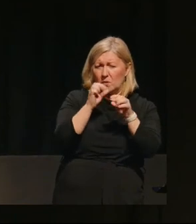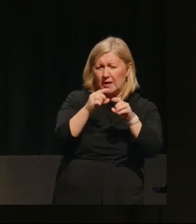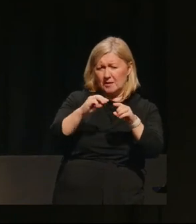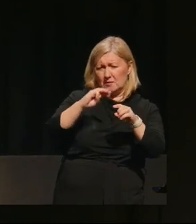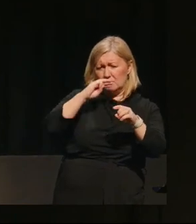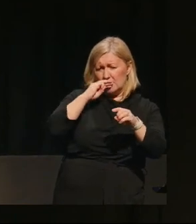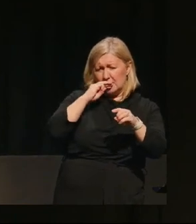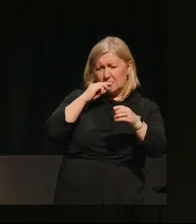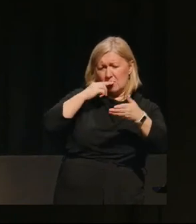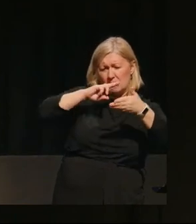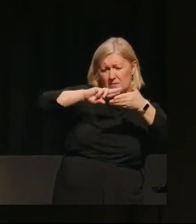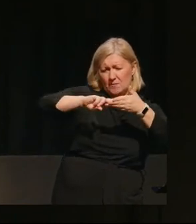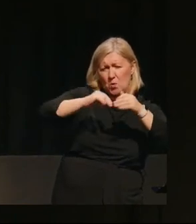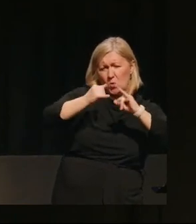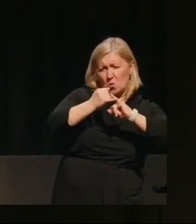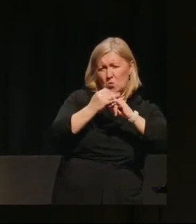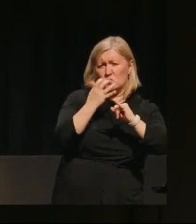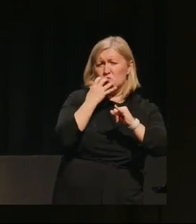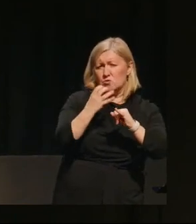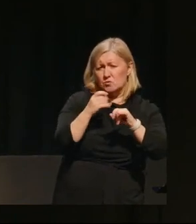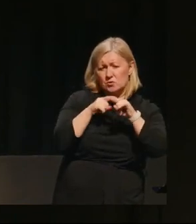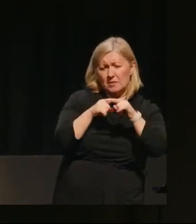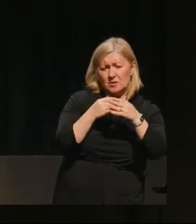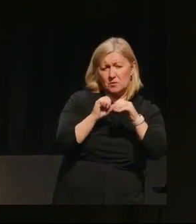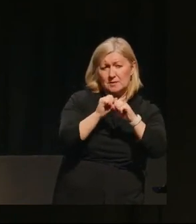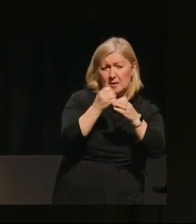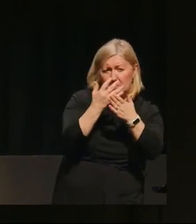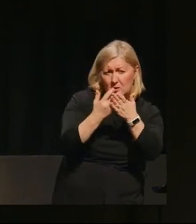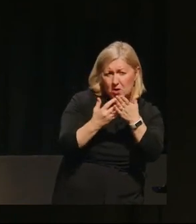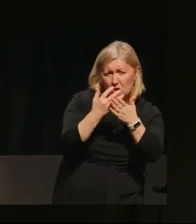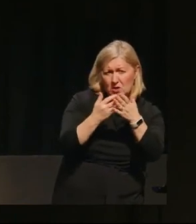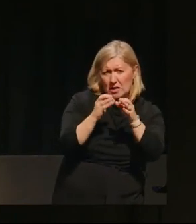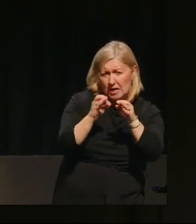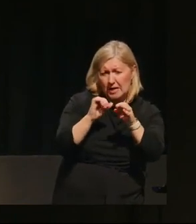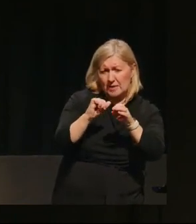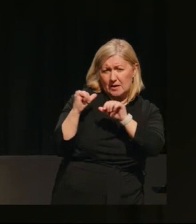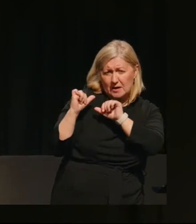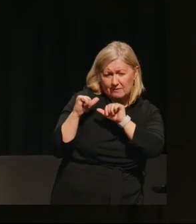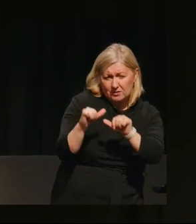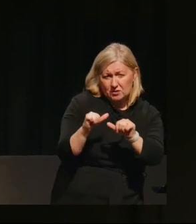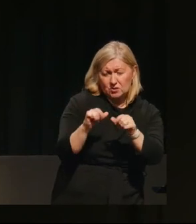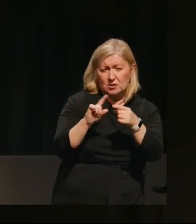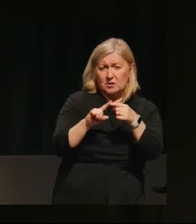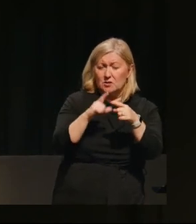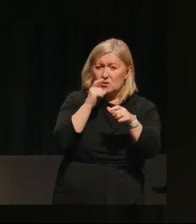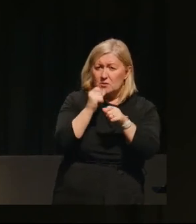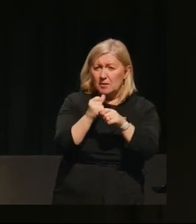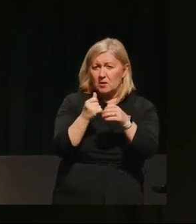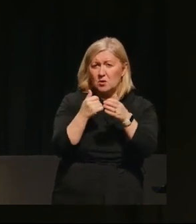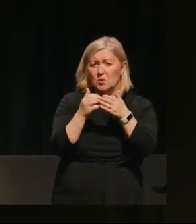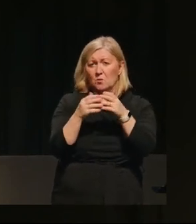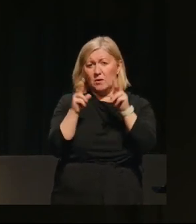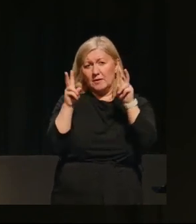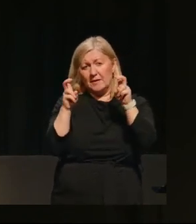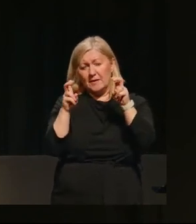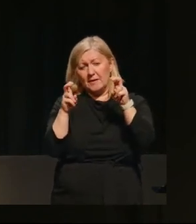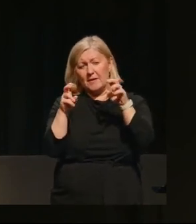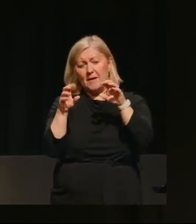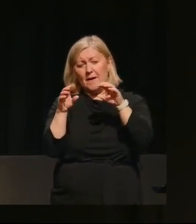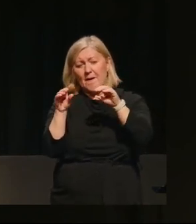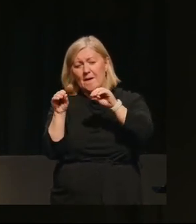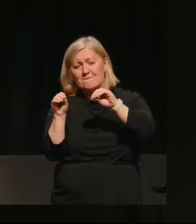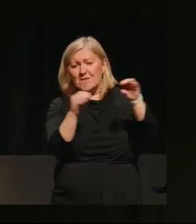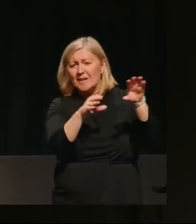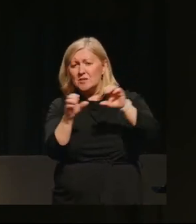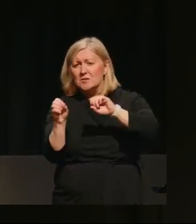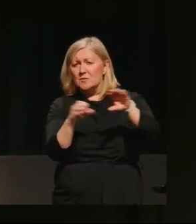and discussed evacuation and resettlement, euphemisms for murder. They concluded